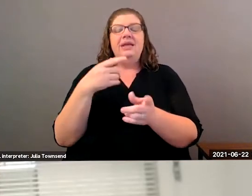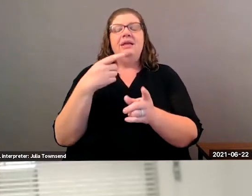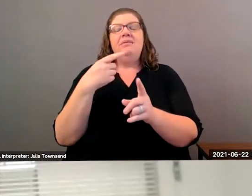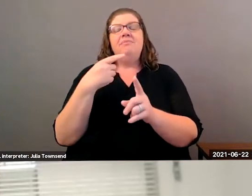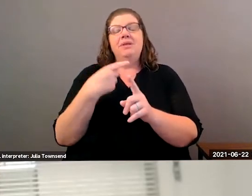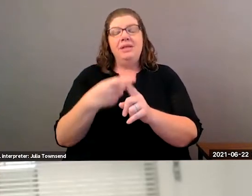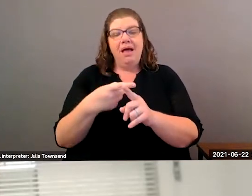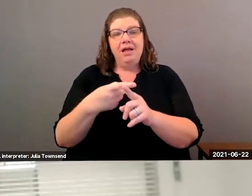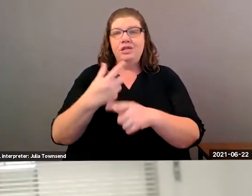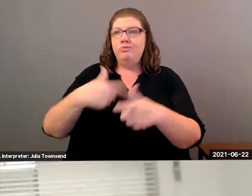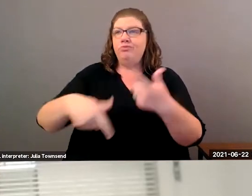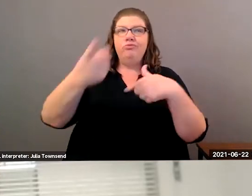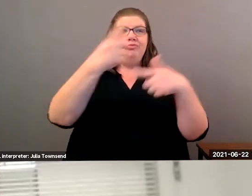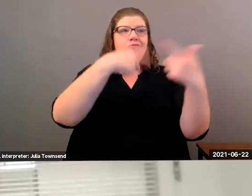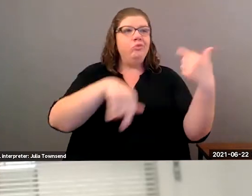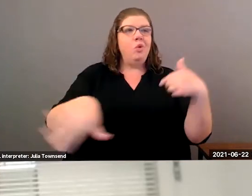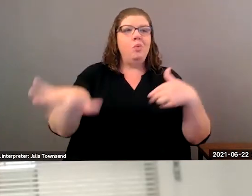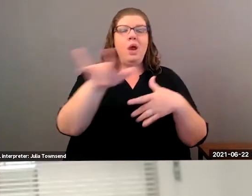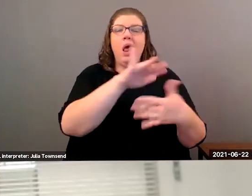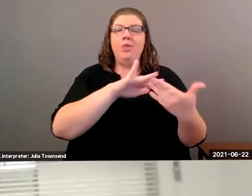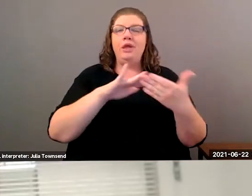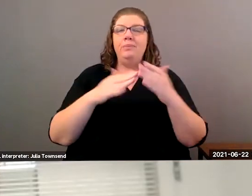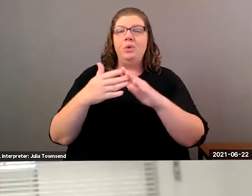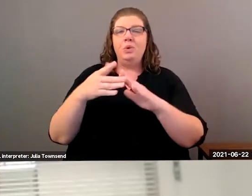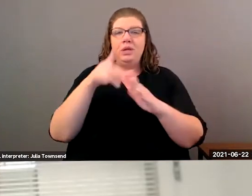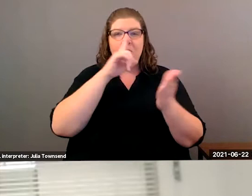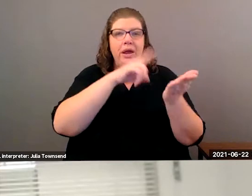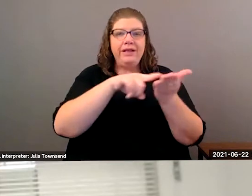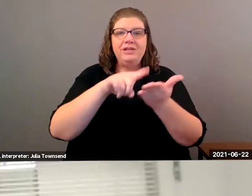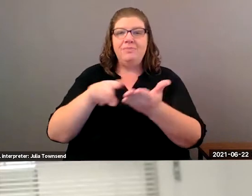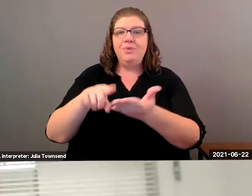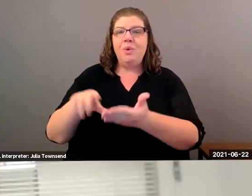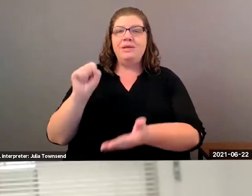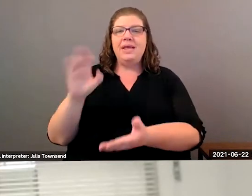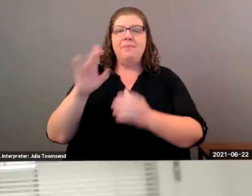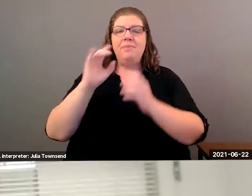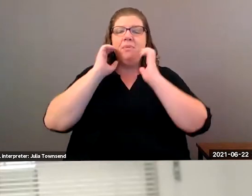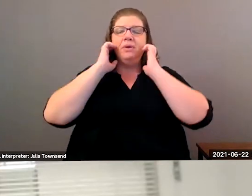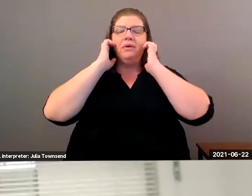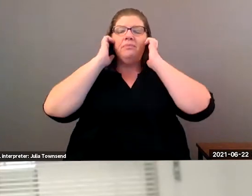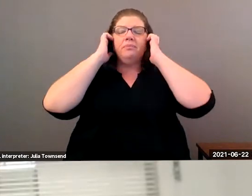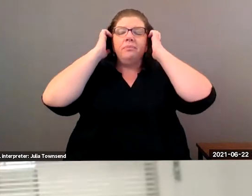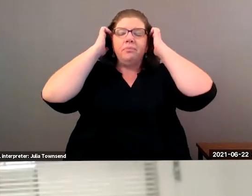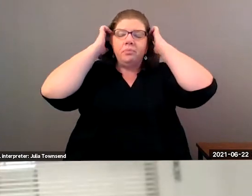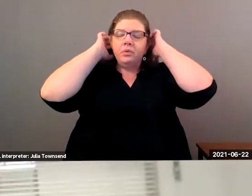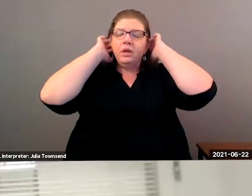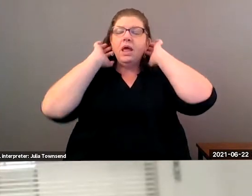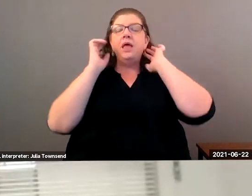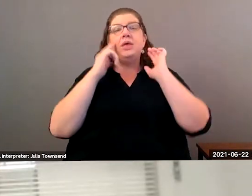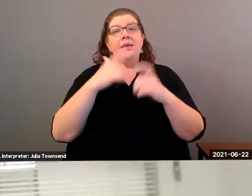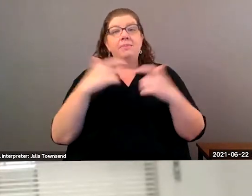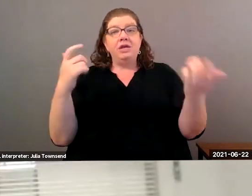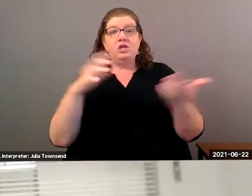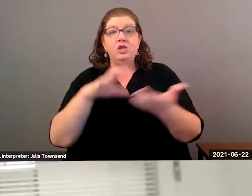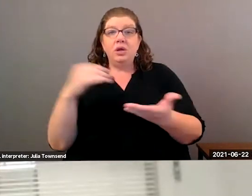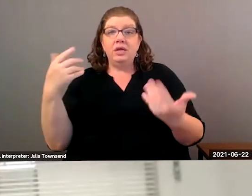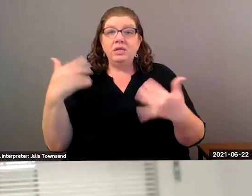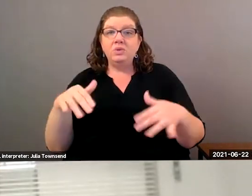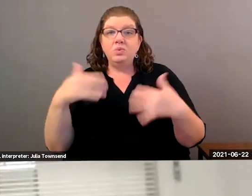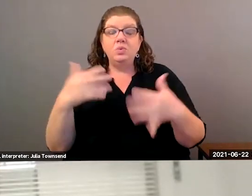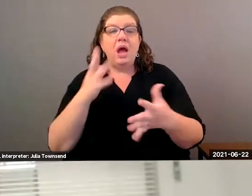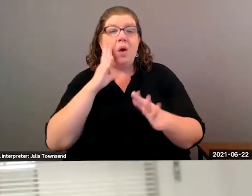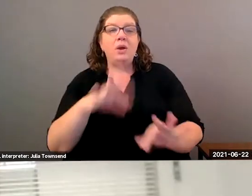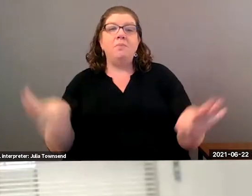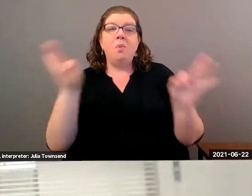about in our community to explore Santa Barbara. So I think the biggest learning is how important having